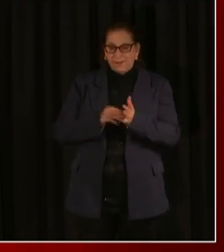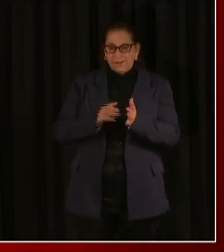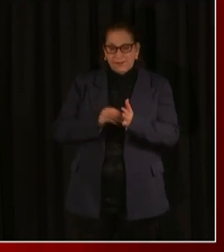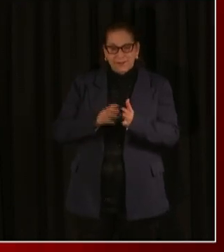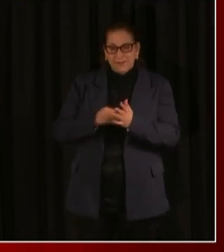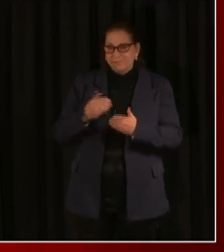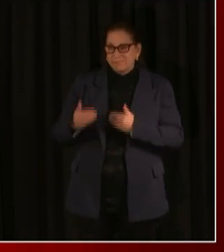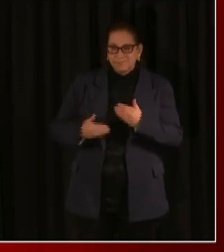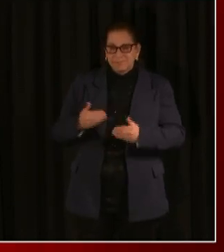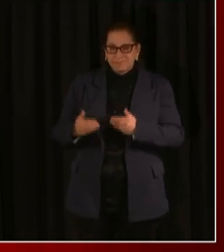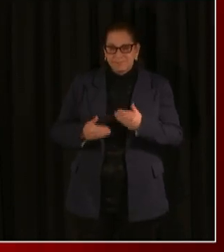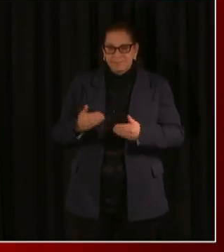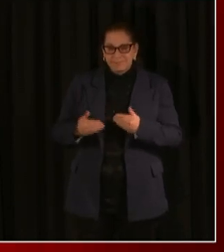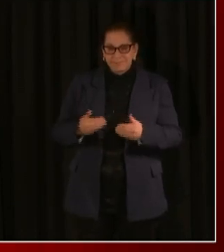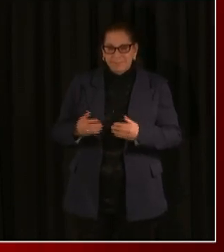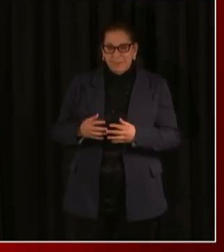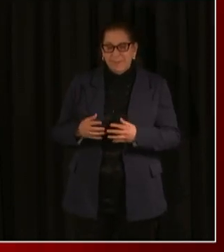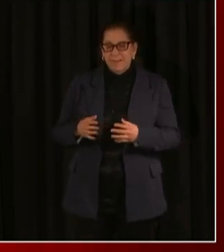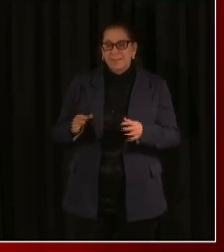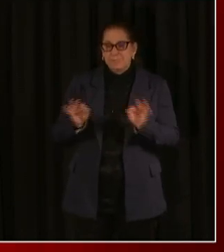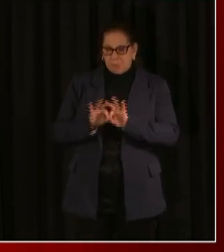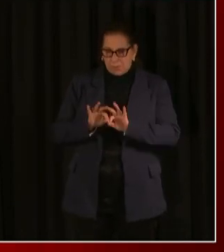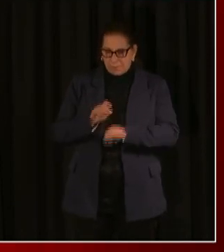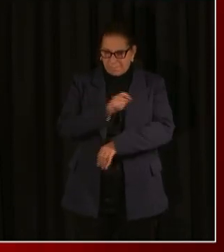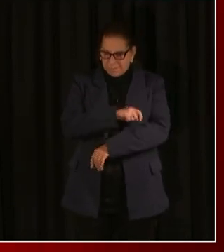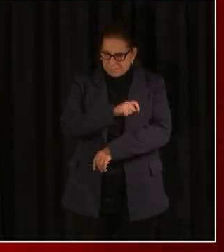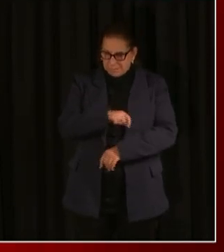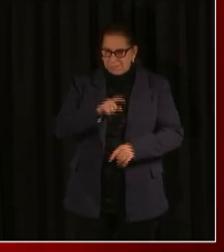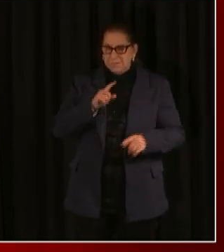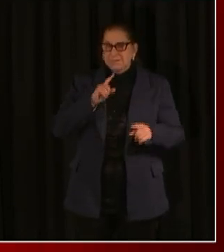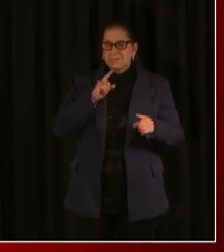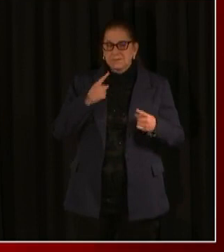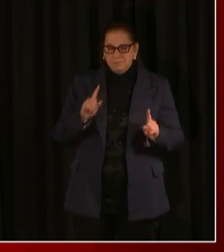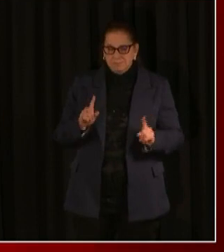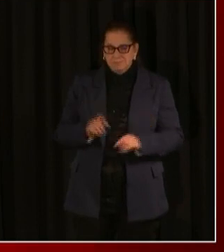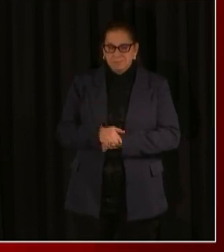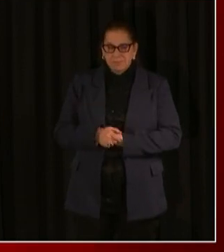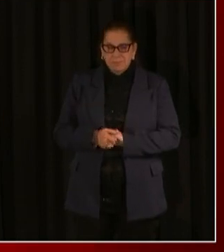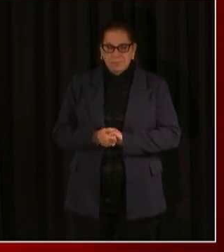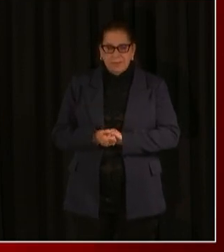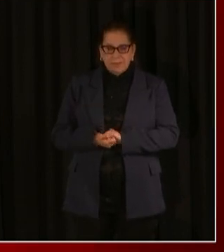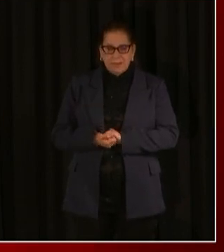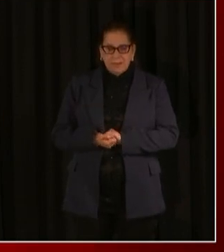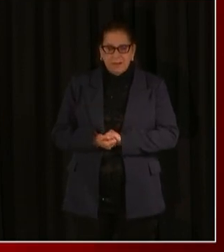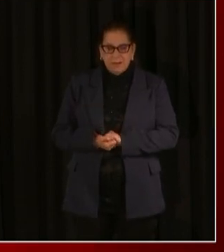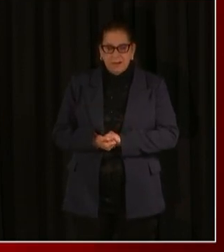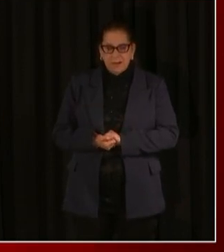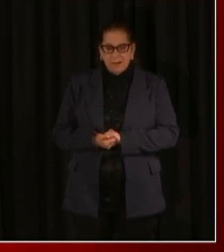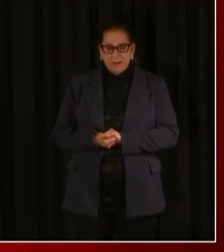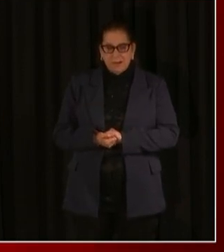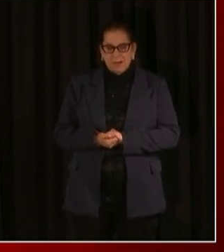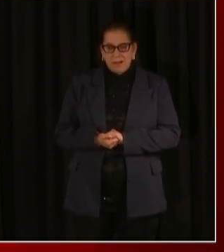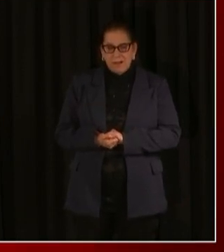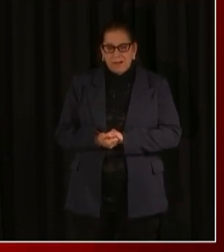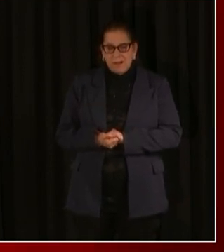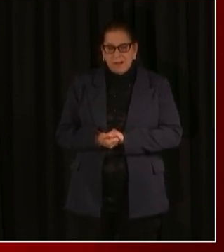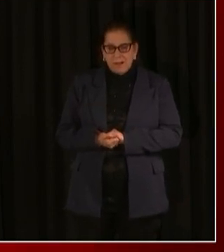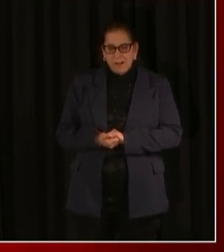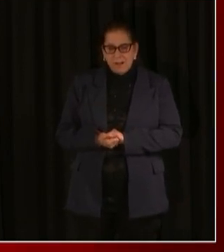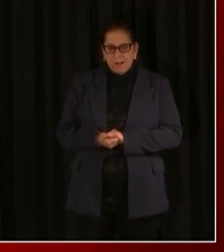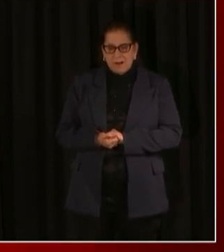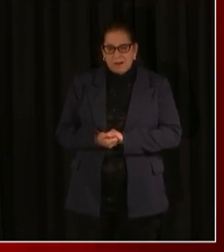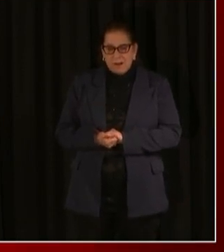Will the vaccine work on the mutant strains that are being detected? So we've gotten recent news from